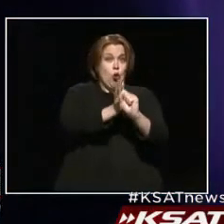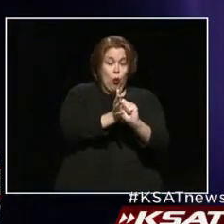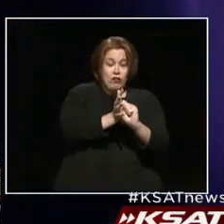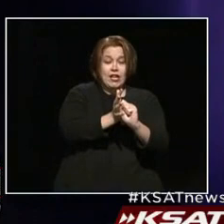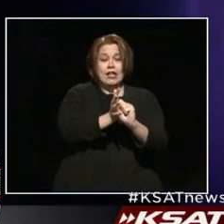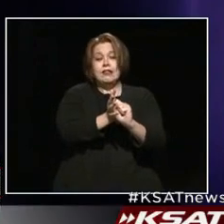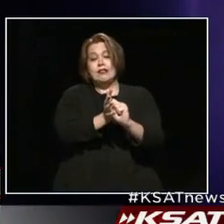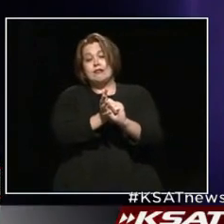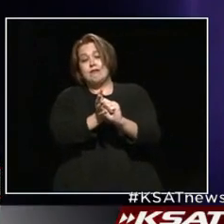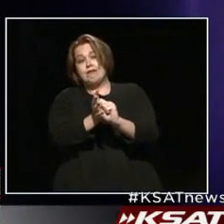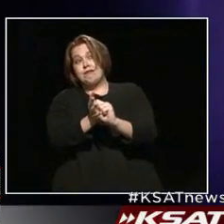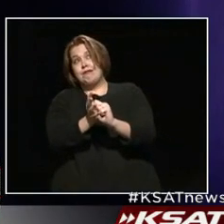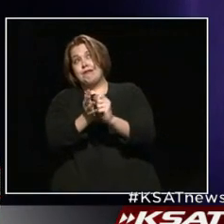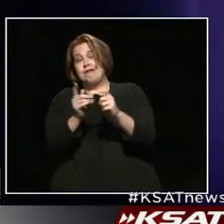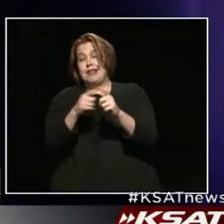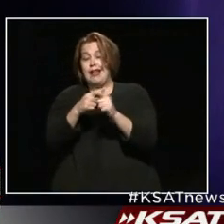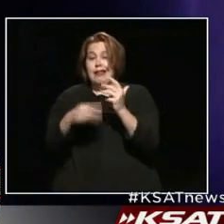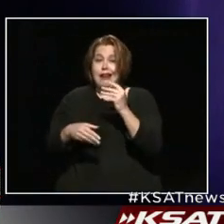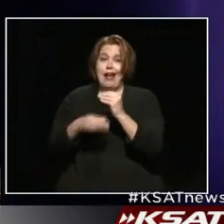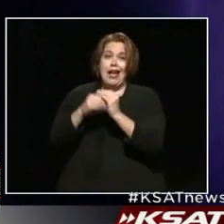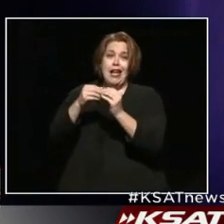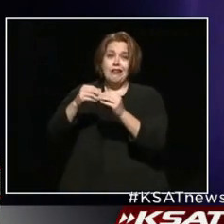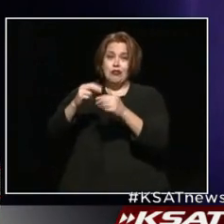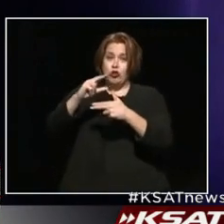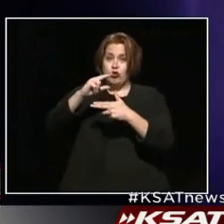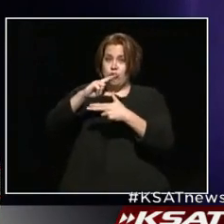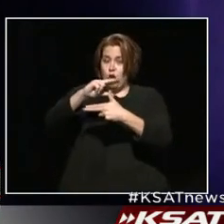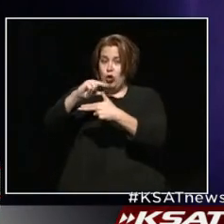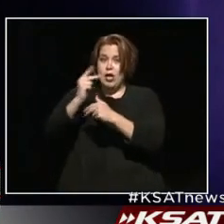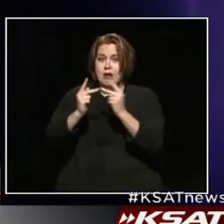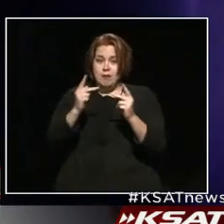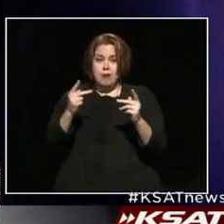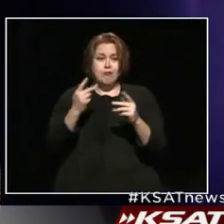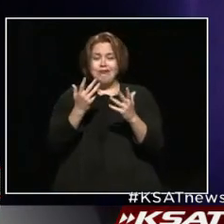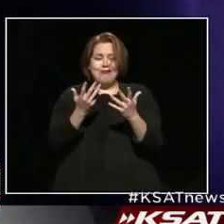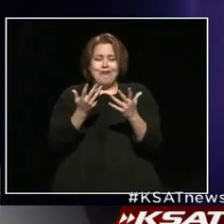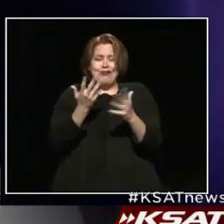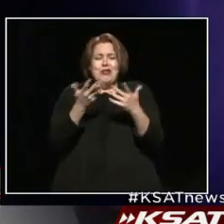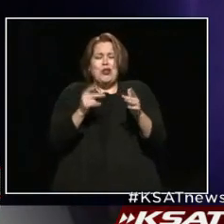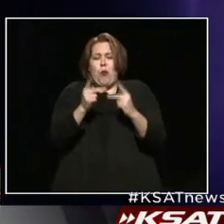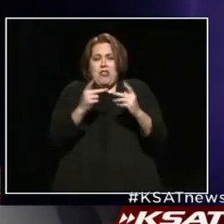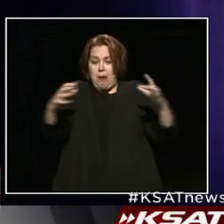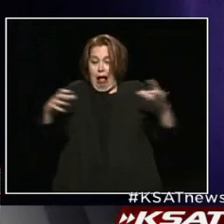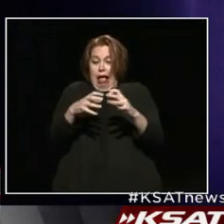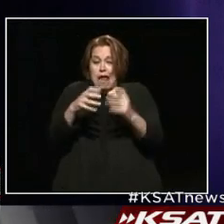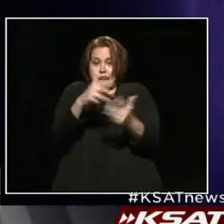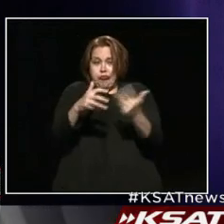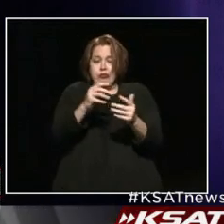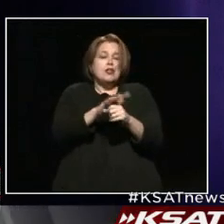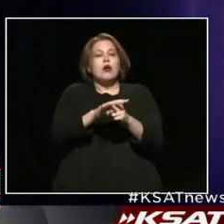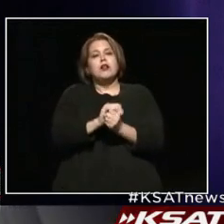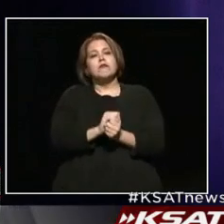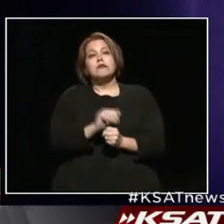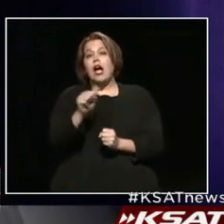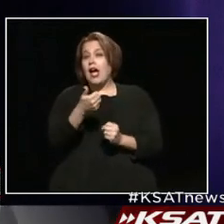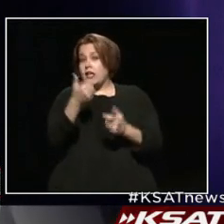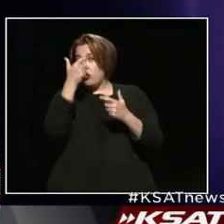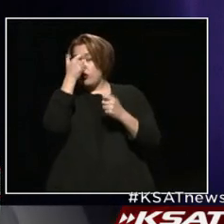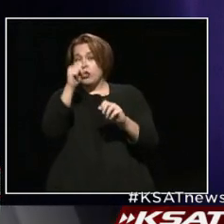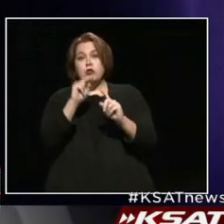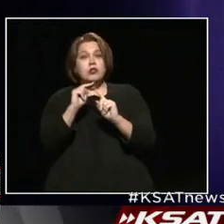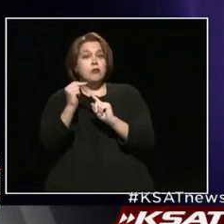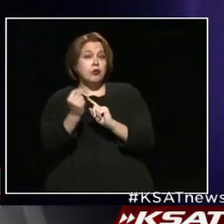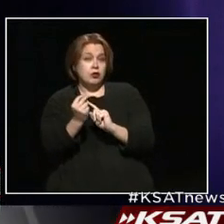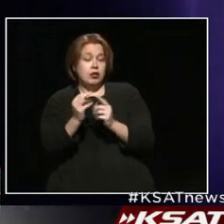the hurricane and people coming here, we don't want people congregating in certain areas. Another interesting aspect of it